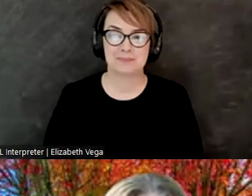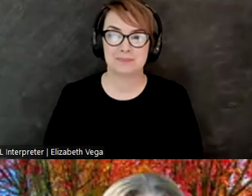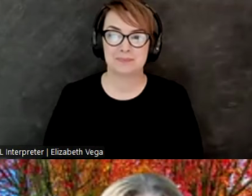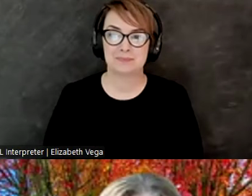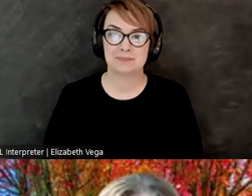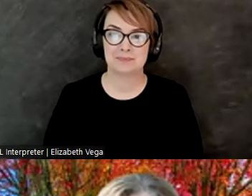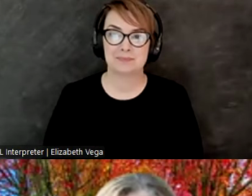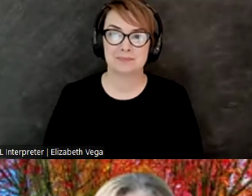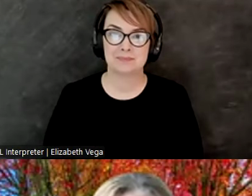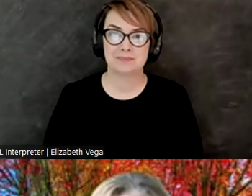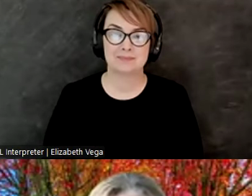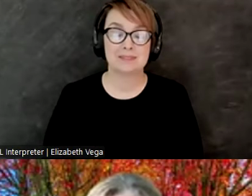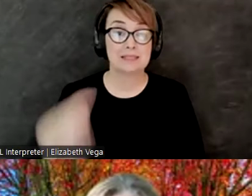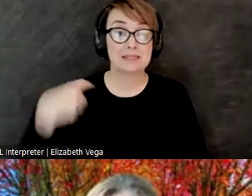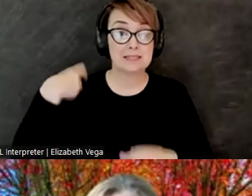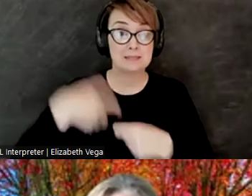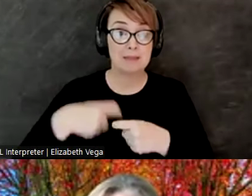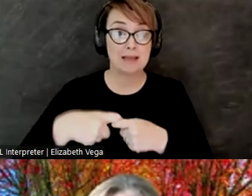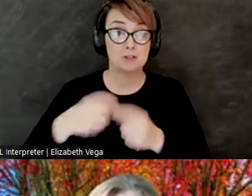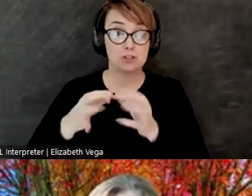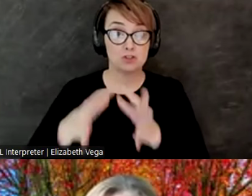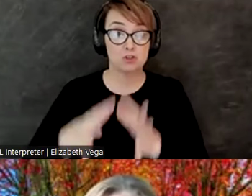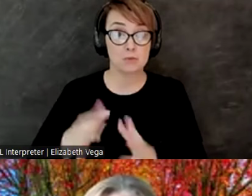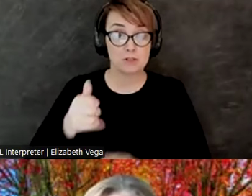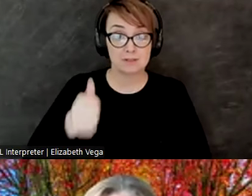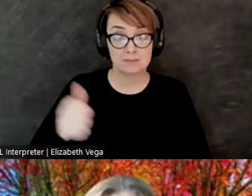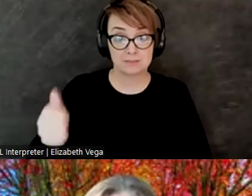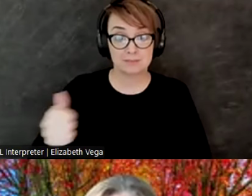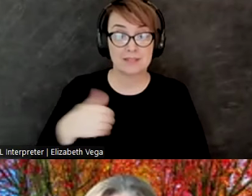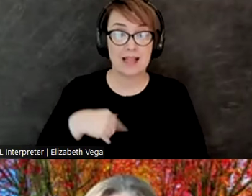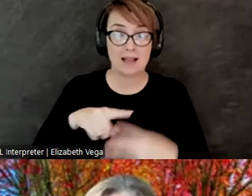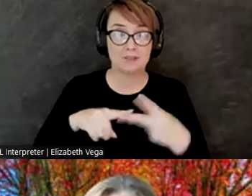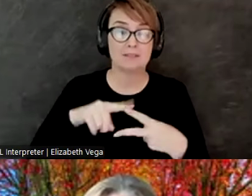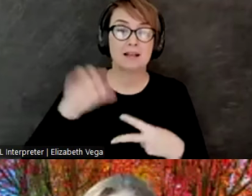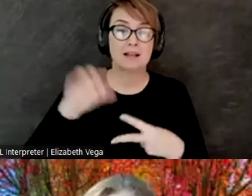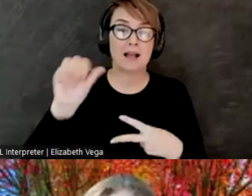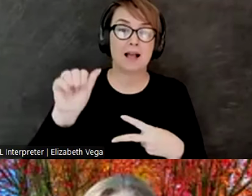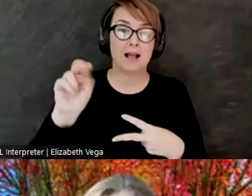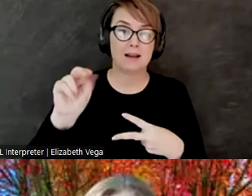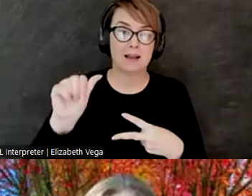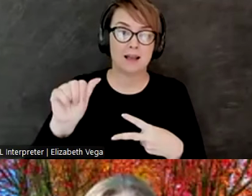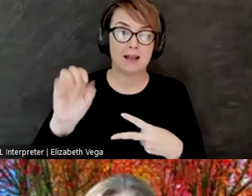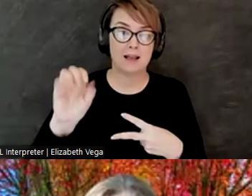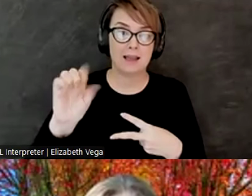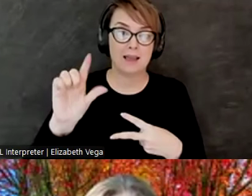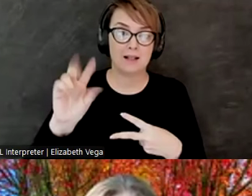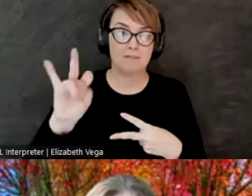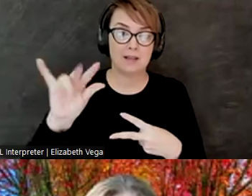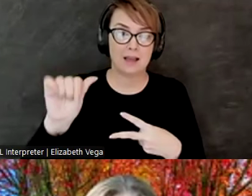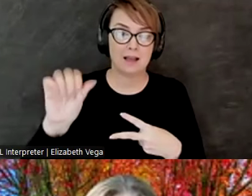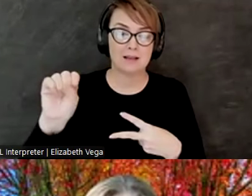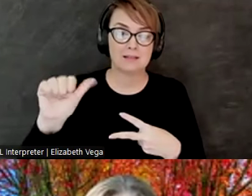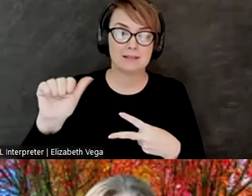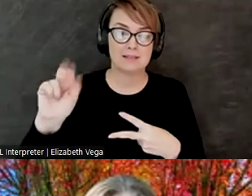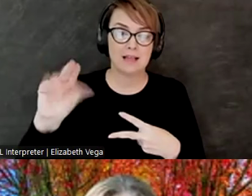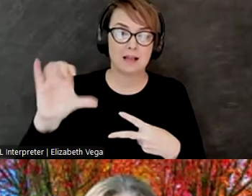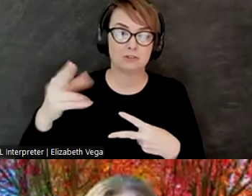First, our Spanish interpreters. We have Analvia Sanchez and Mark